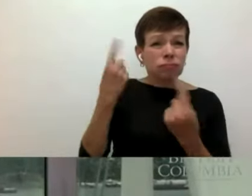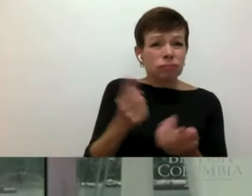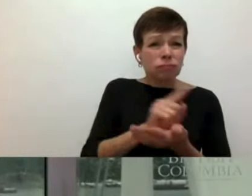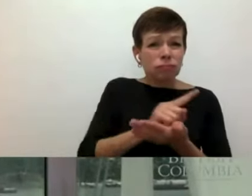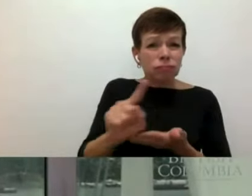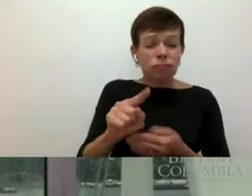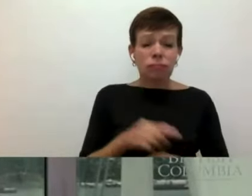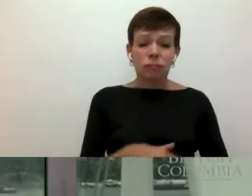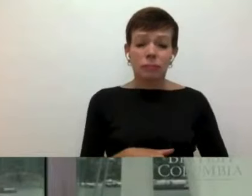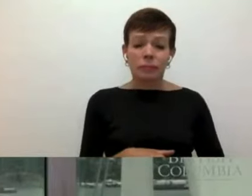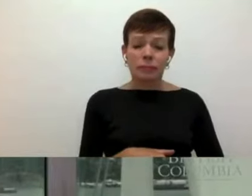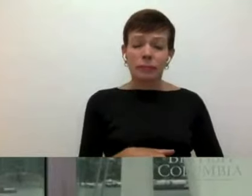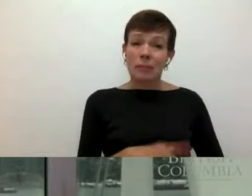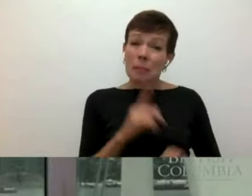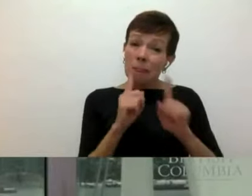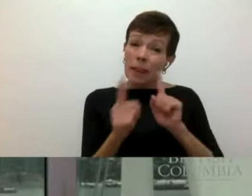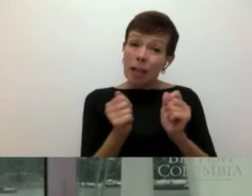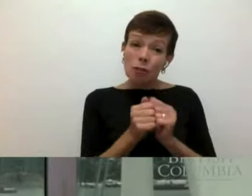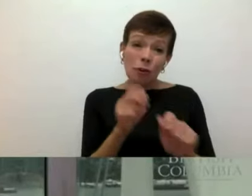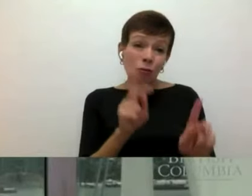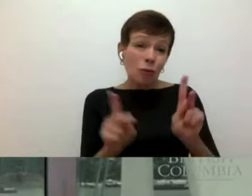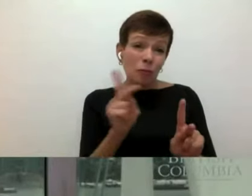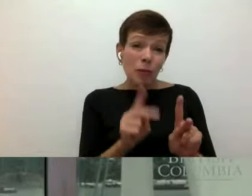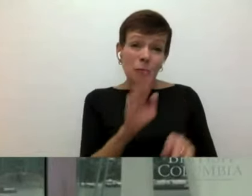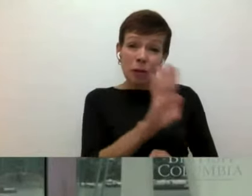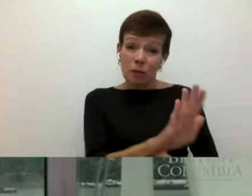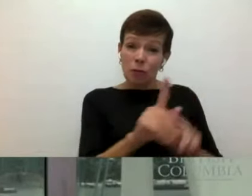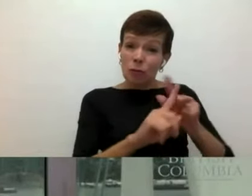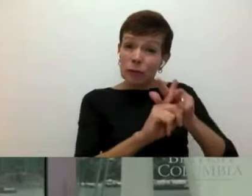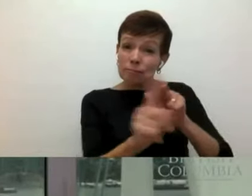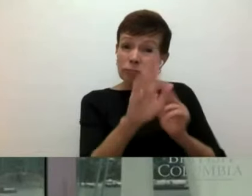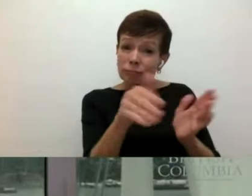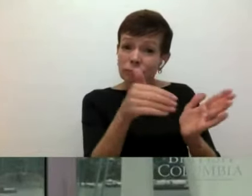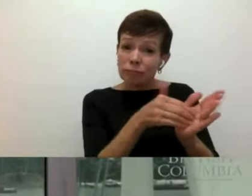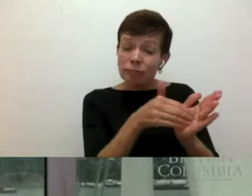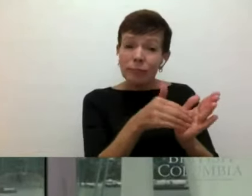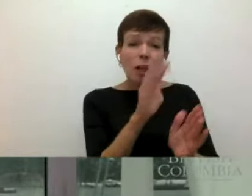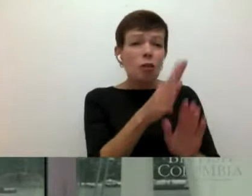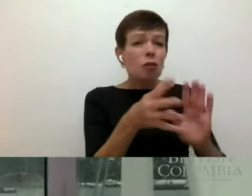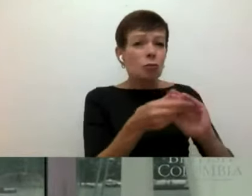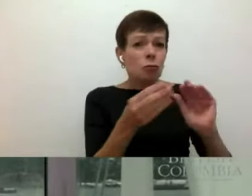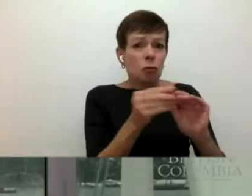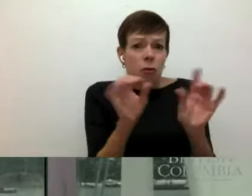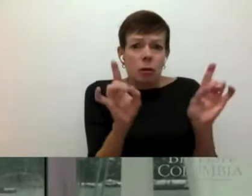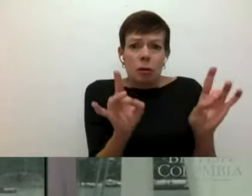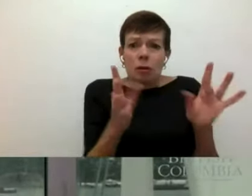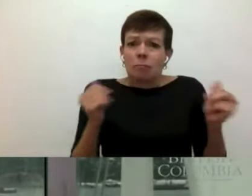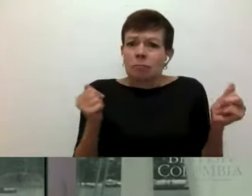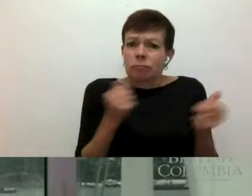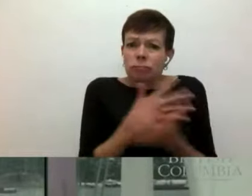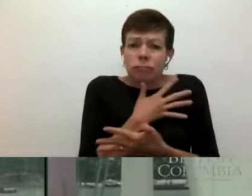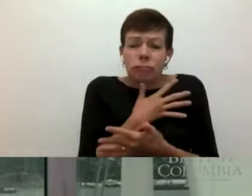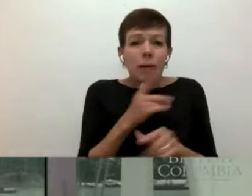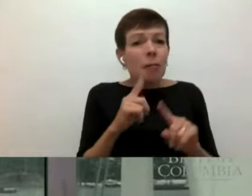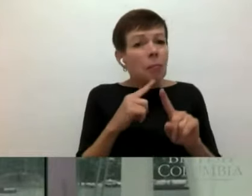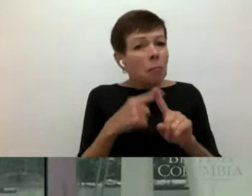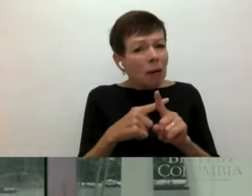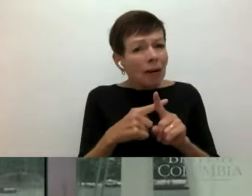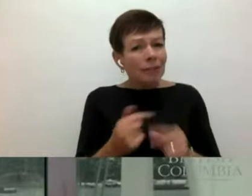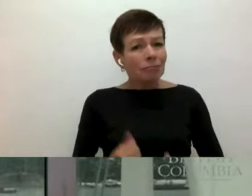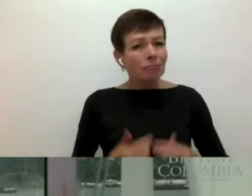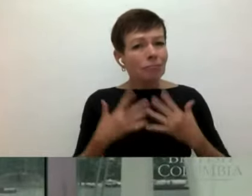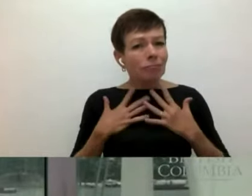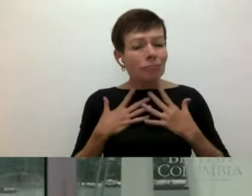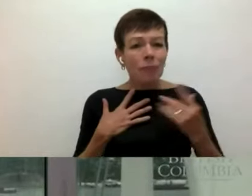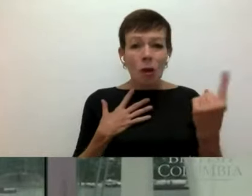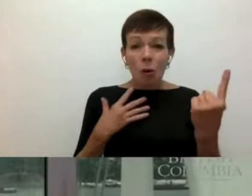and families for some time. In speaking with people at evacuation centers, their stories were harrowing, but also inspiring. I